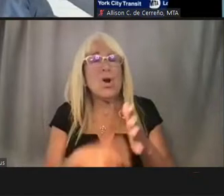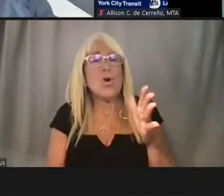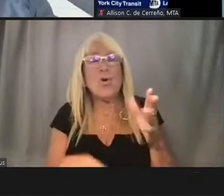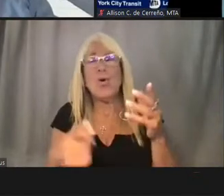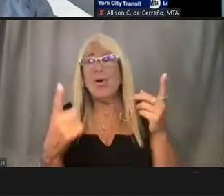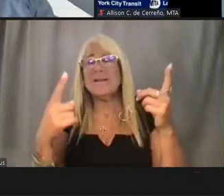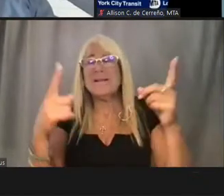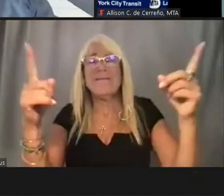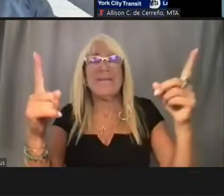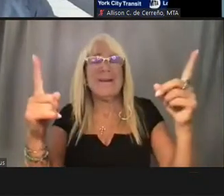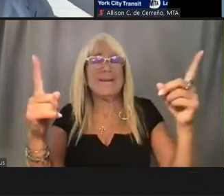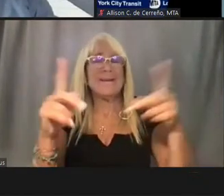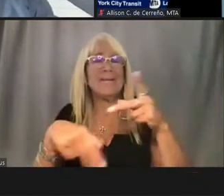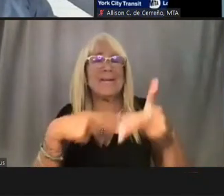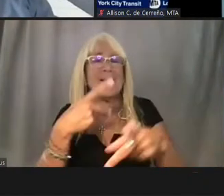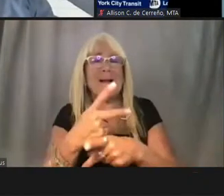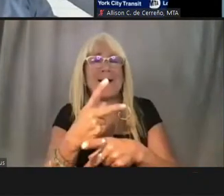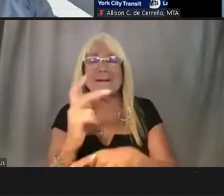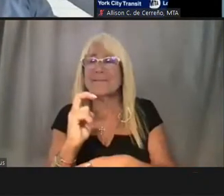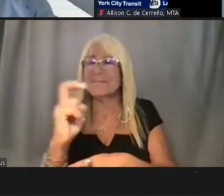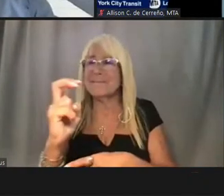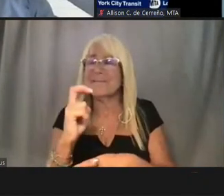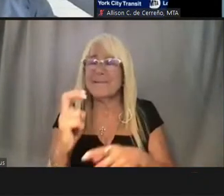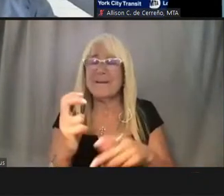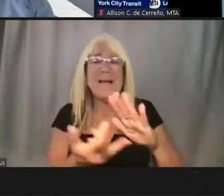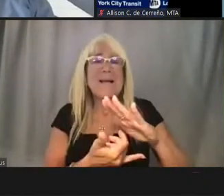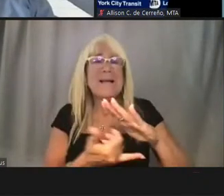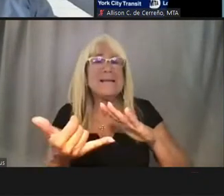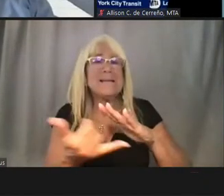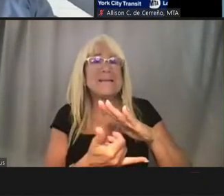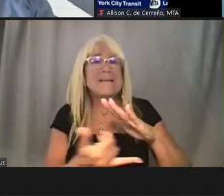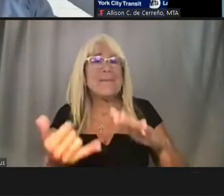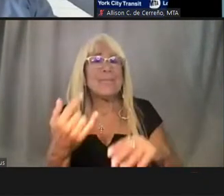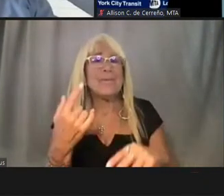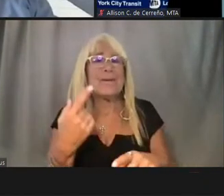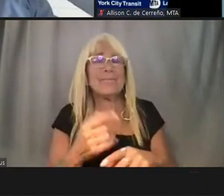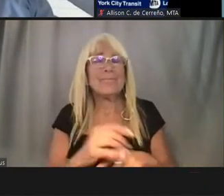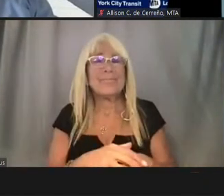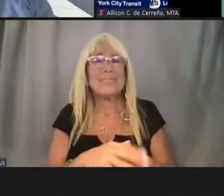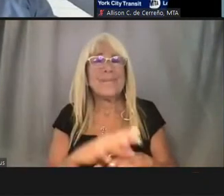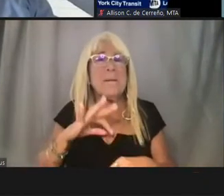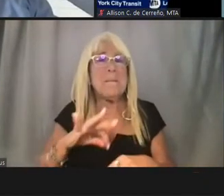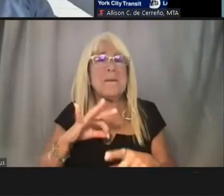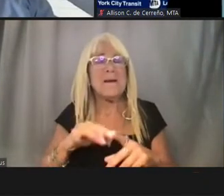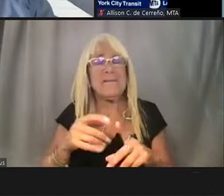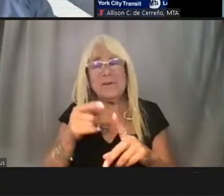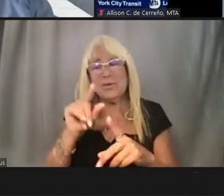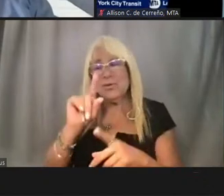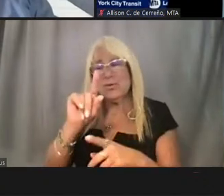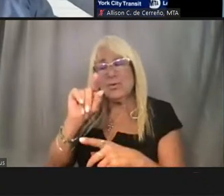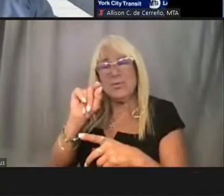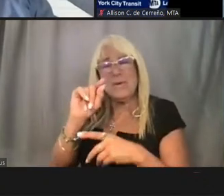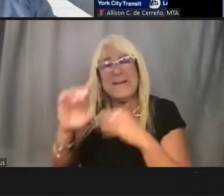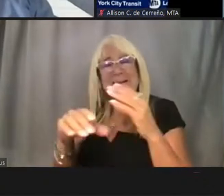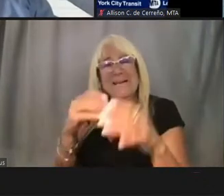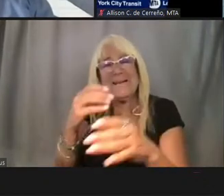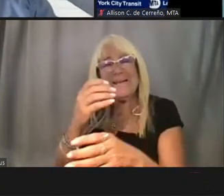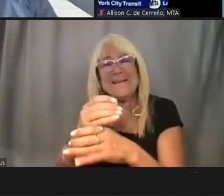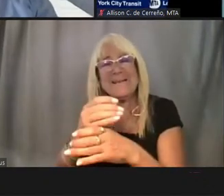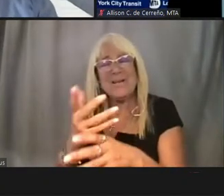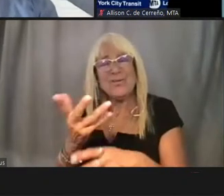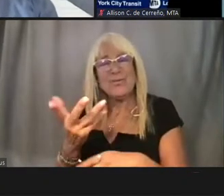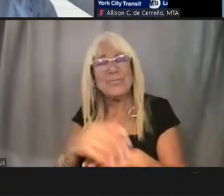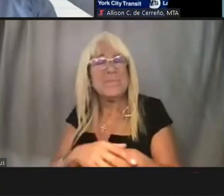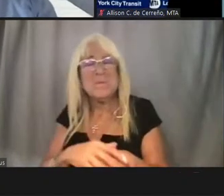mass transit we have the subway system could benefit from 21st century technology is there a valid argument against congestion pricing